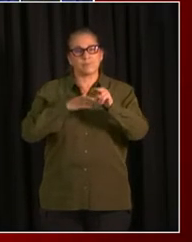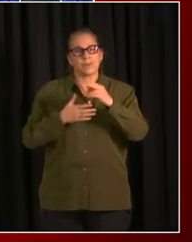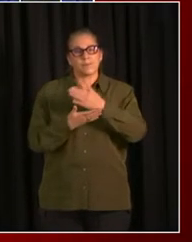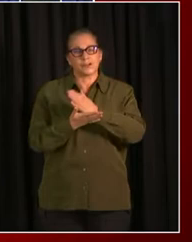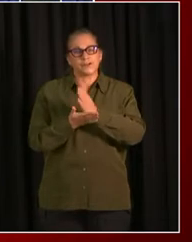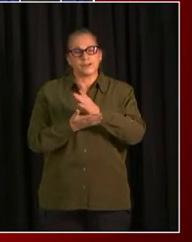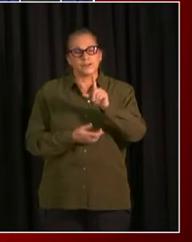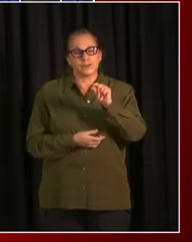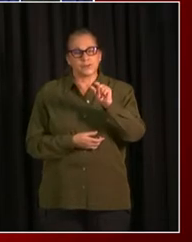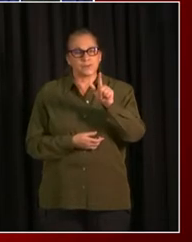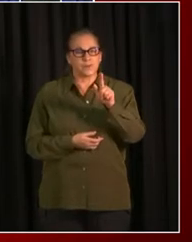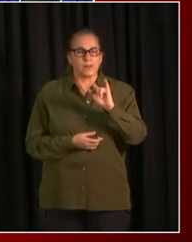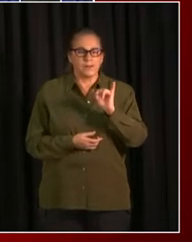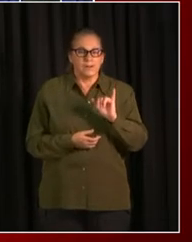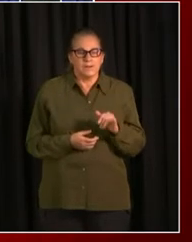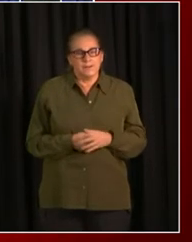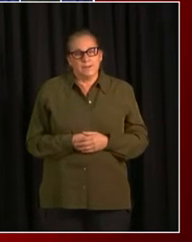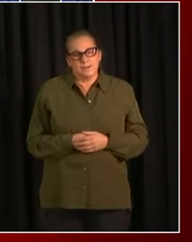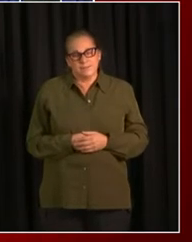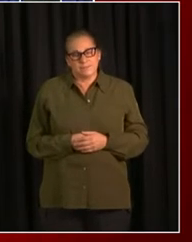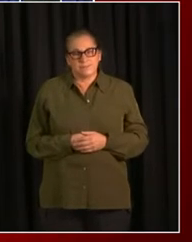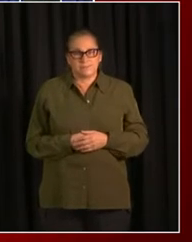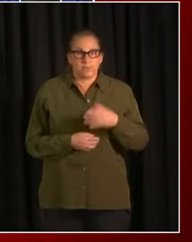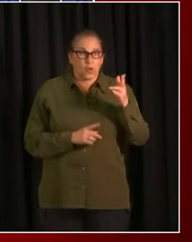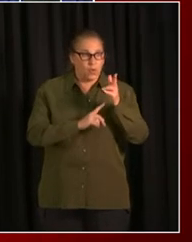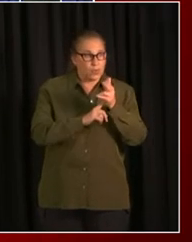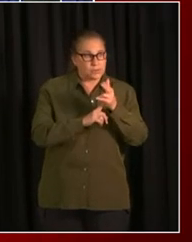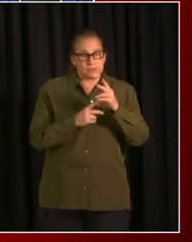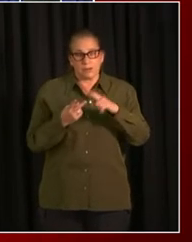with hotels and restaurants and so forth?